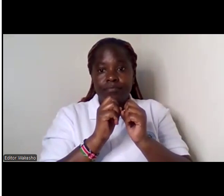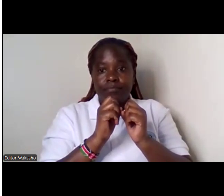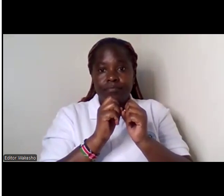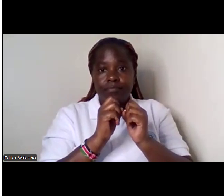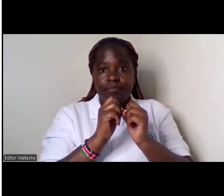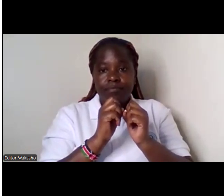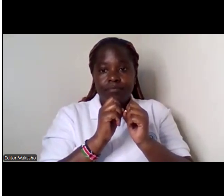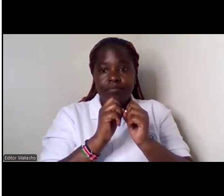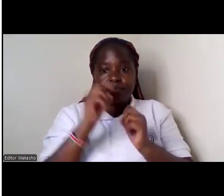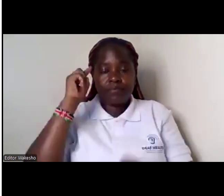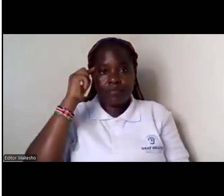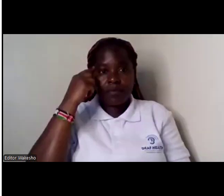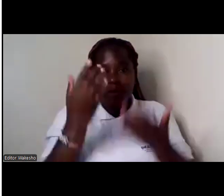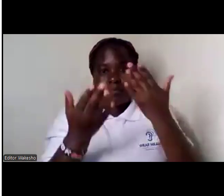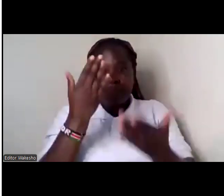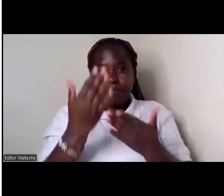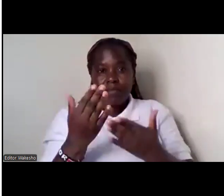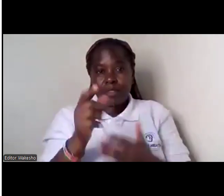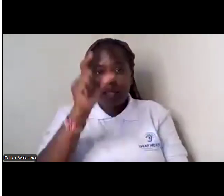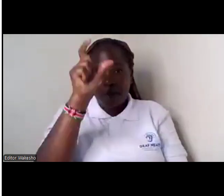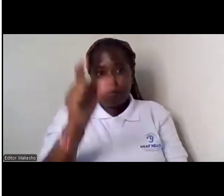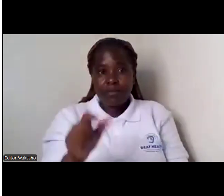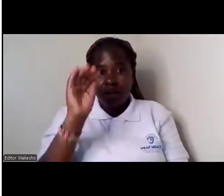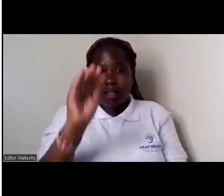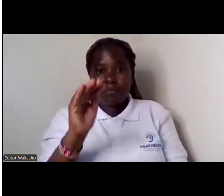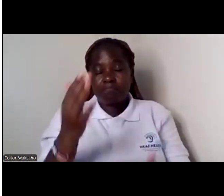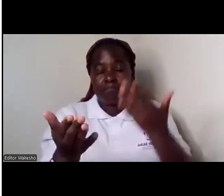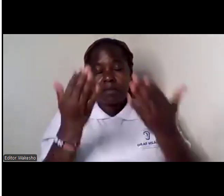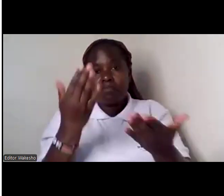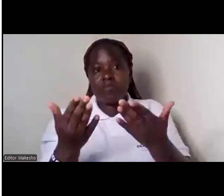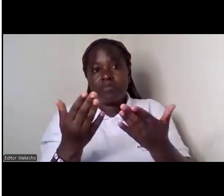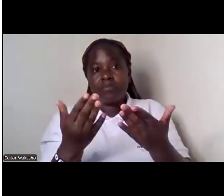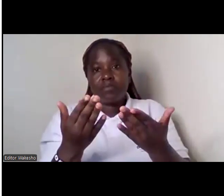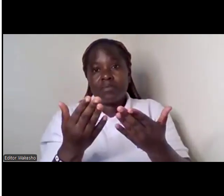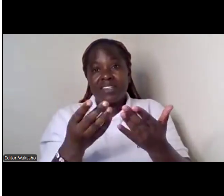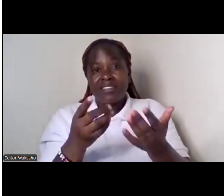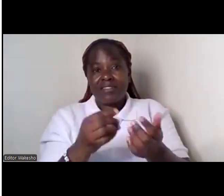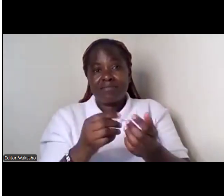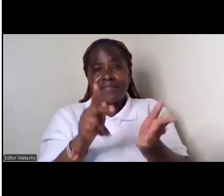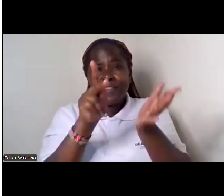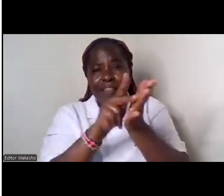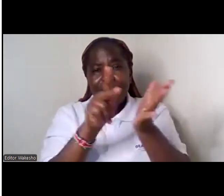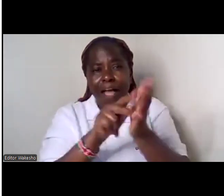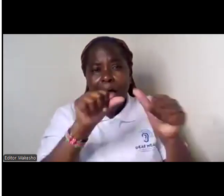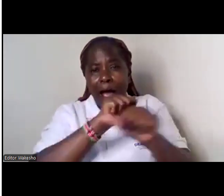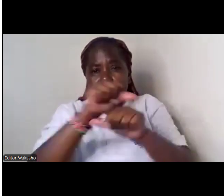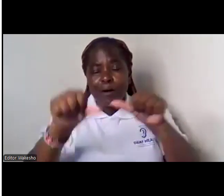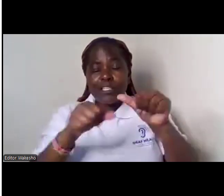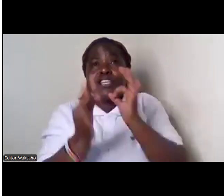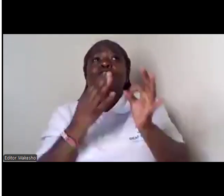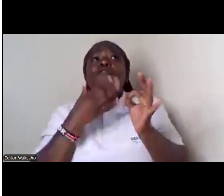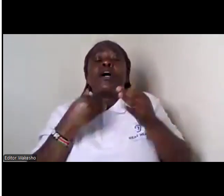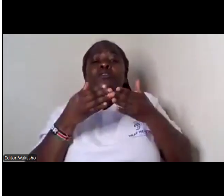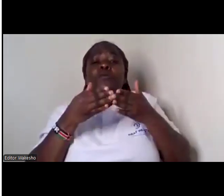I think maybe the person who had asked that wanted to know also, does it have any effect on reproductive health?